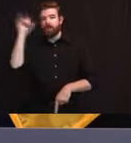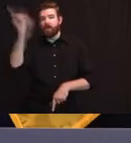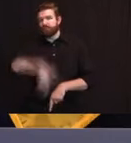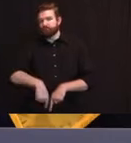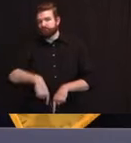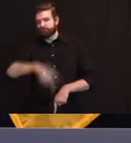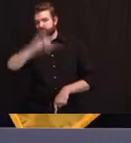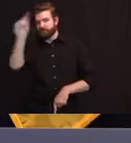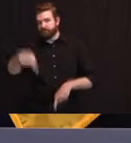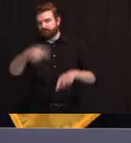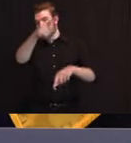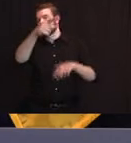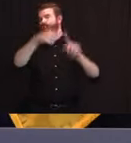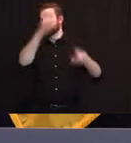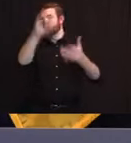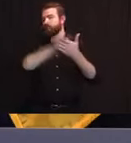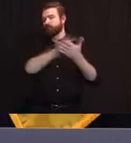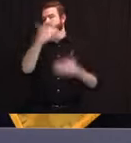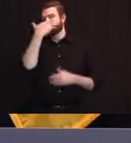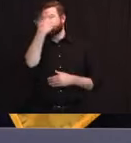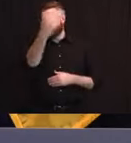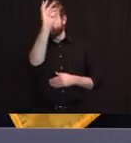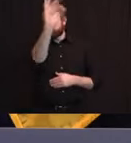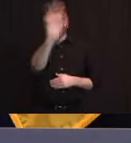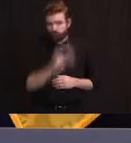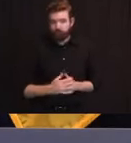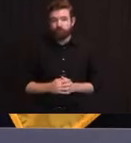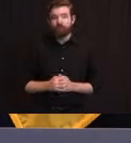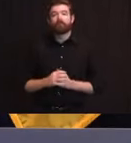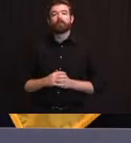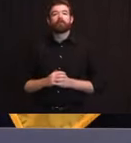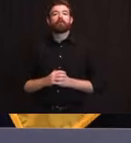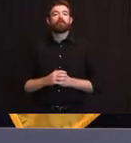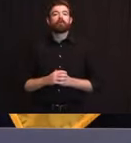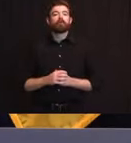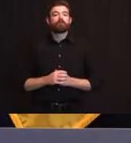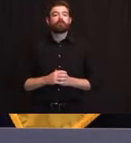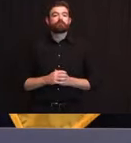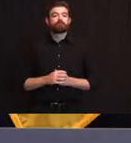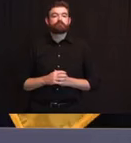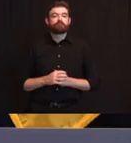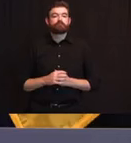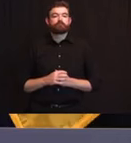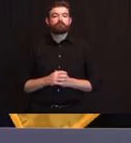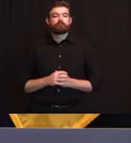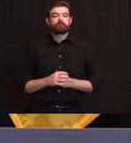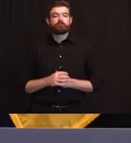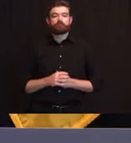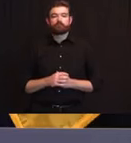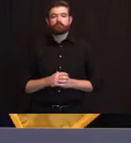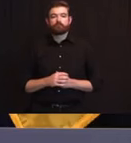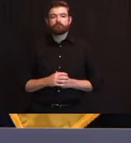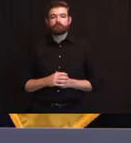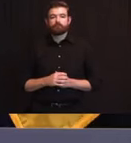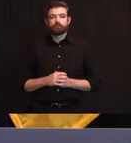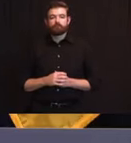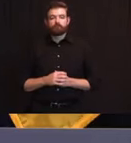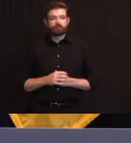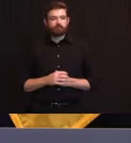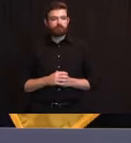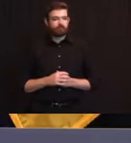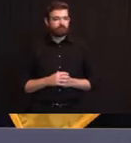I'm going to mask up as I say this. I just think we just have to accept there's a big difference between indoors and outdoors. And it's not